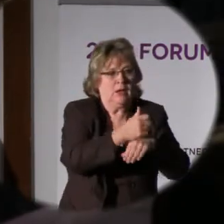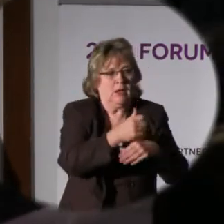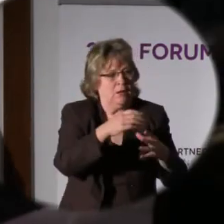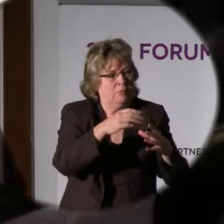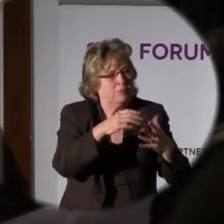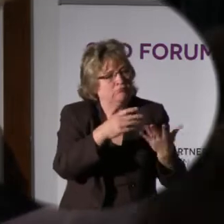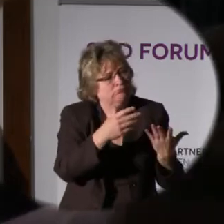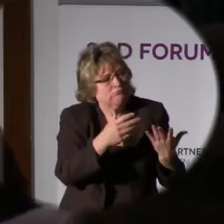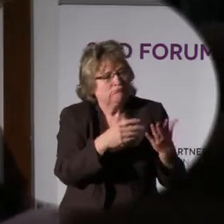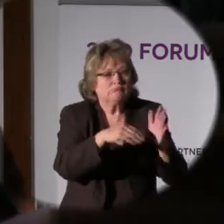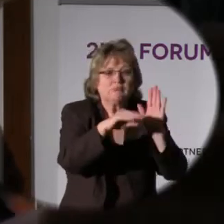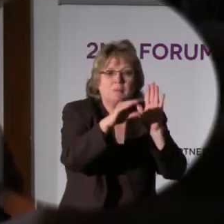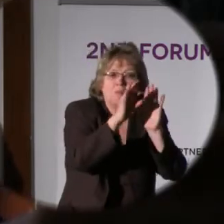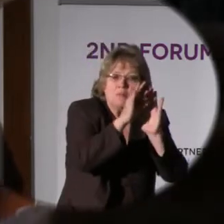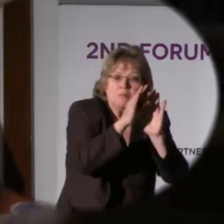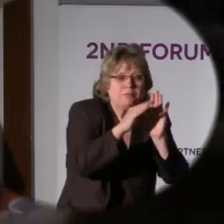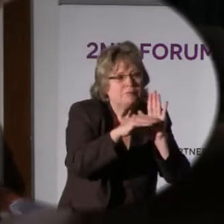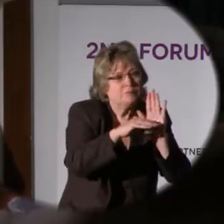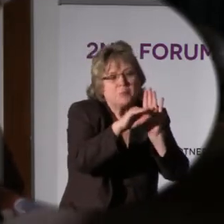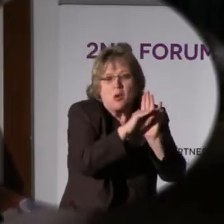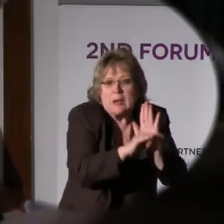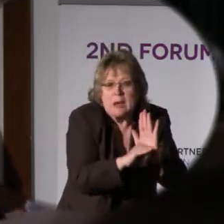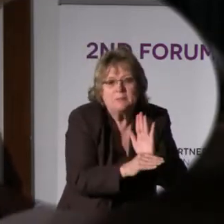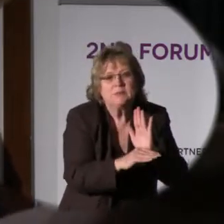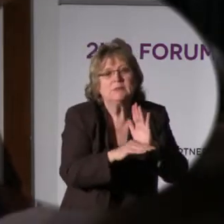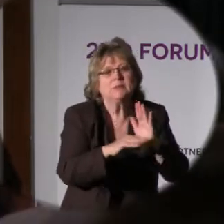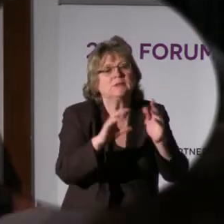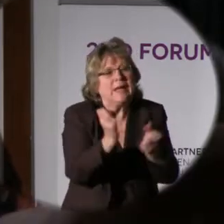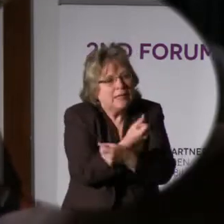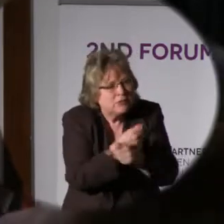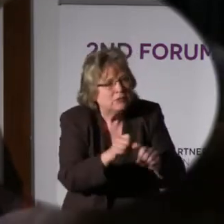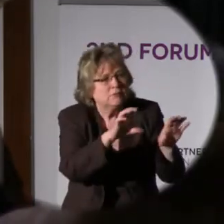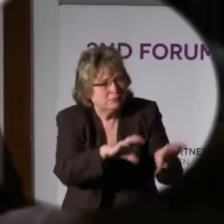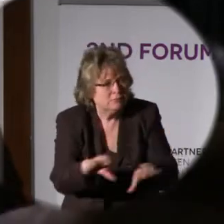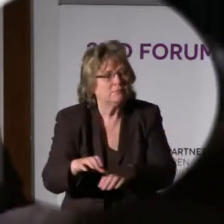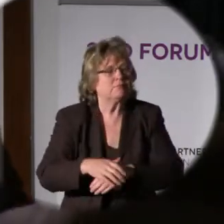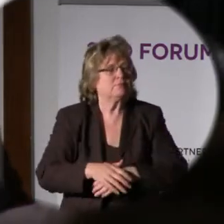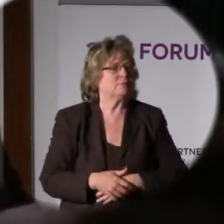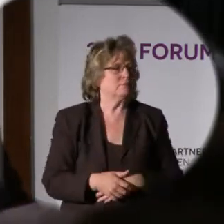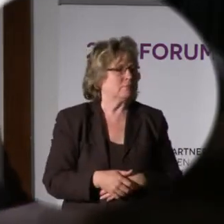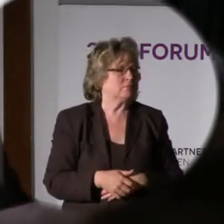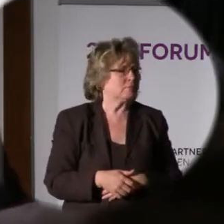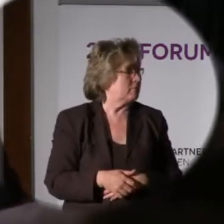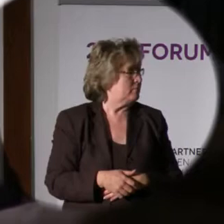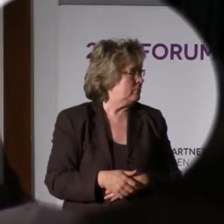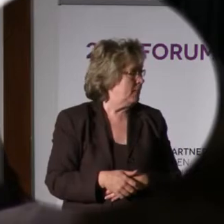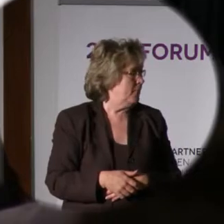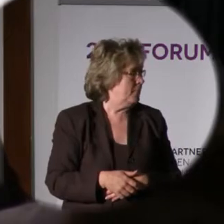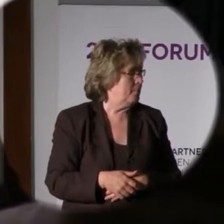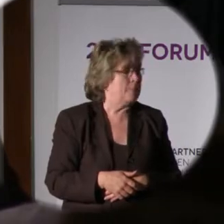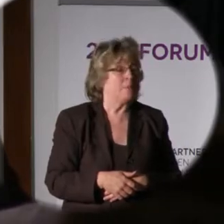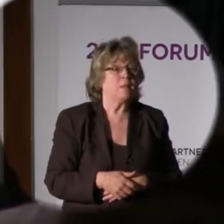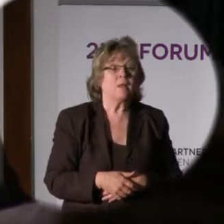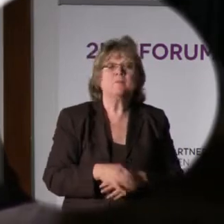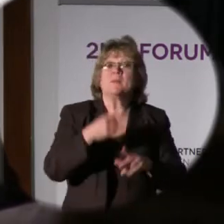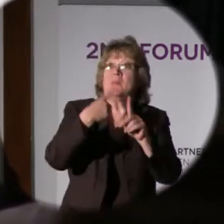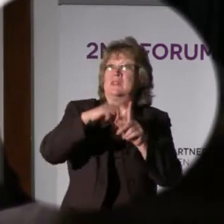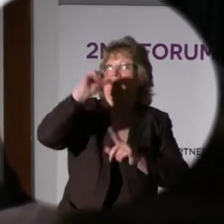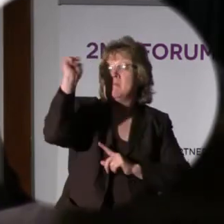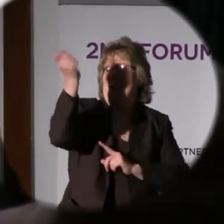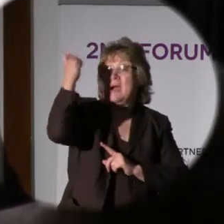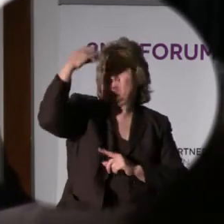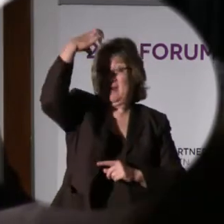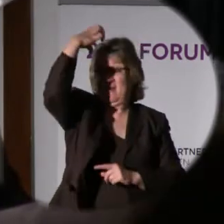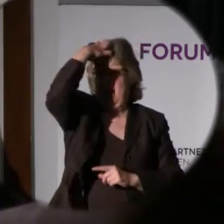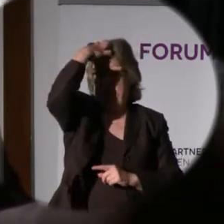include disability. These developments, including the passing of the law, has not only